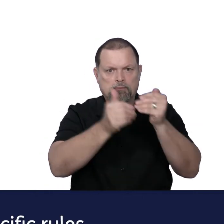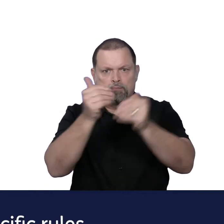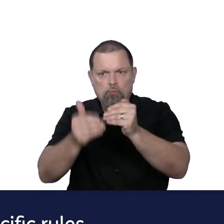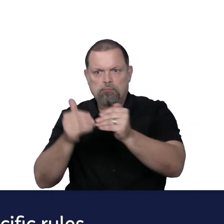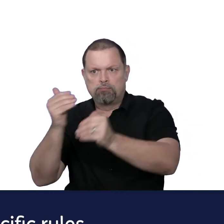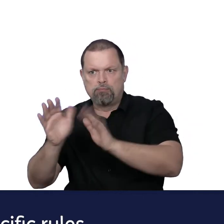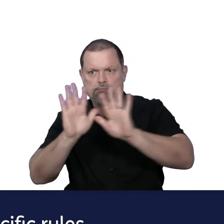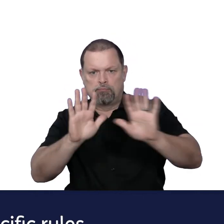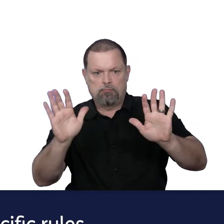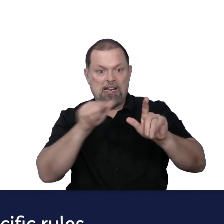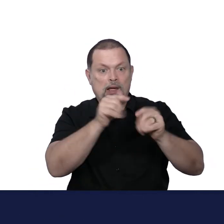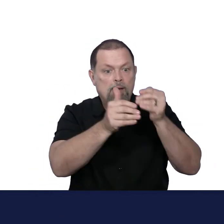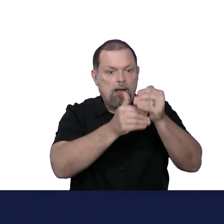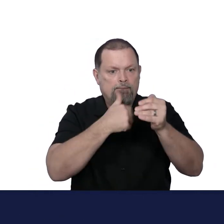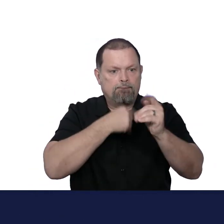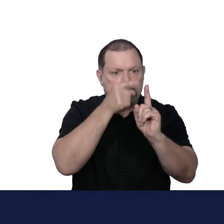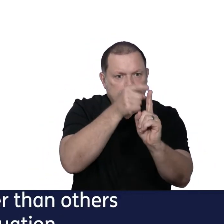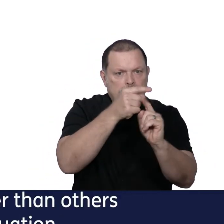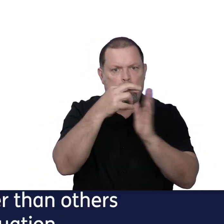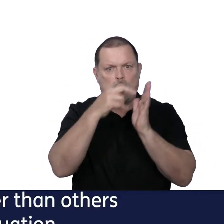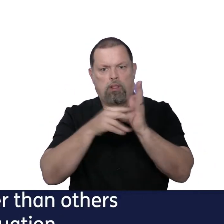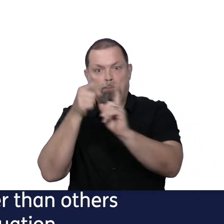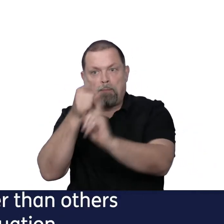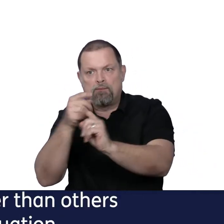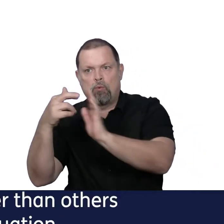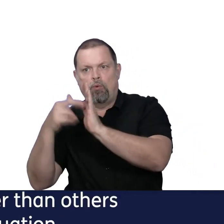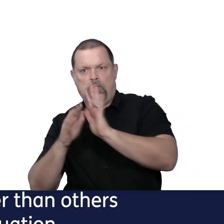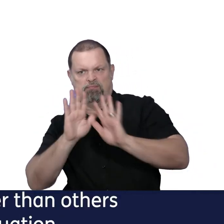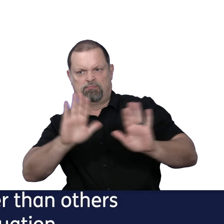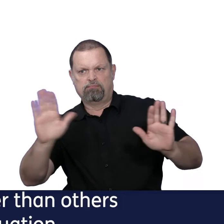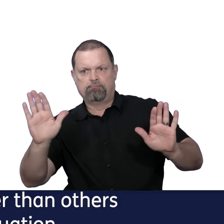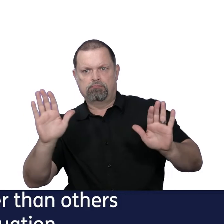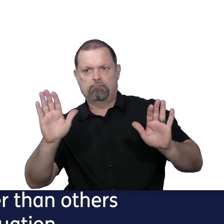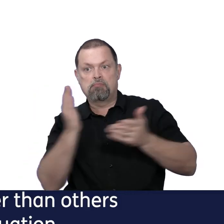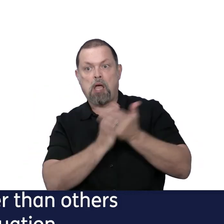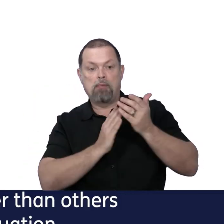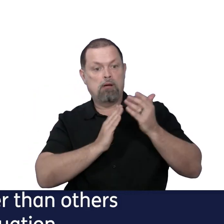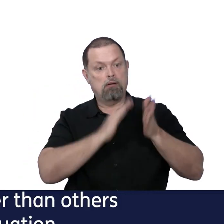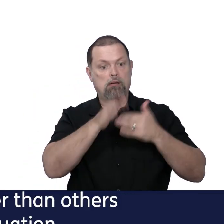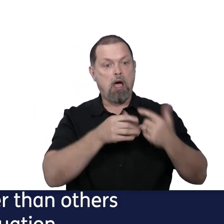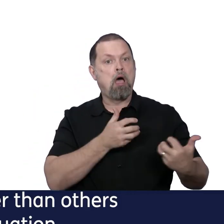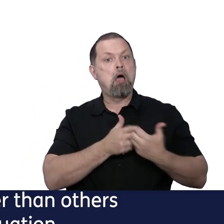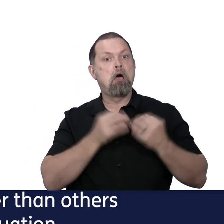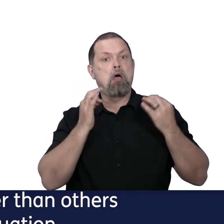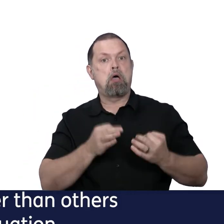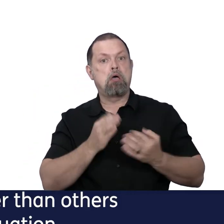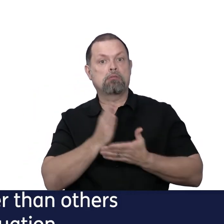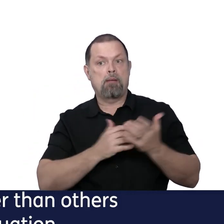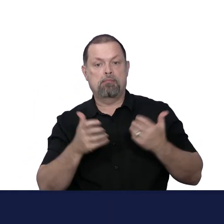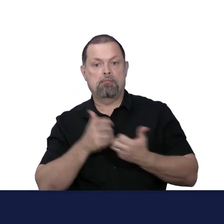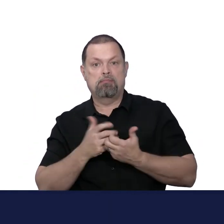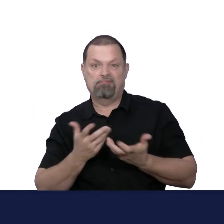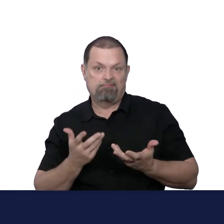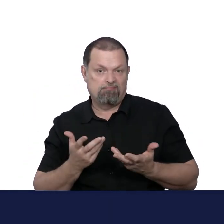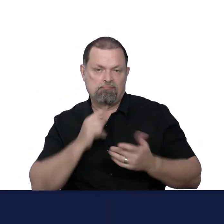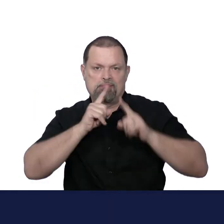has its own specific rules. Some processes may work better than others based on the person's